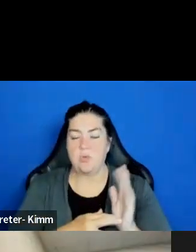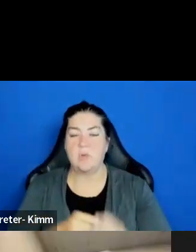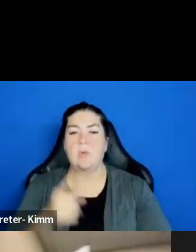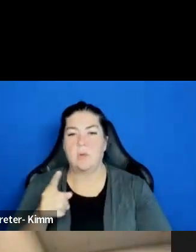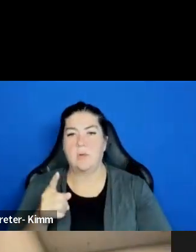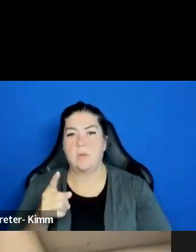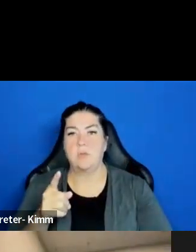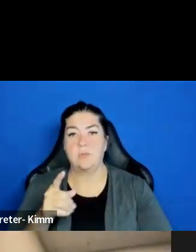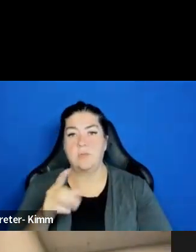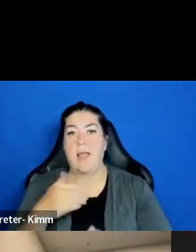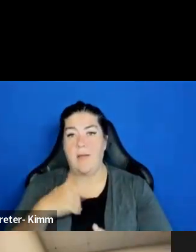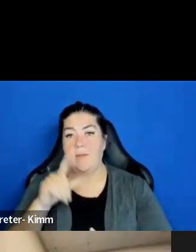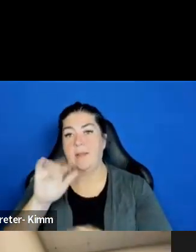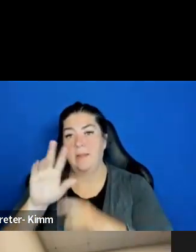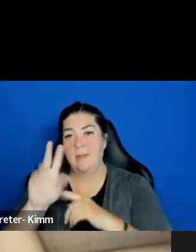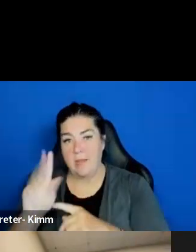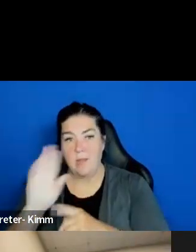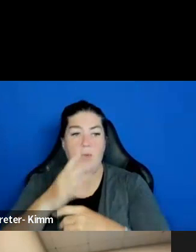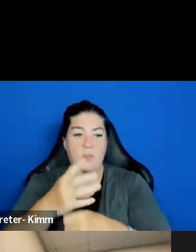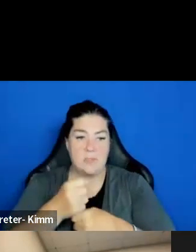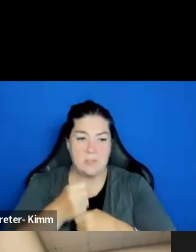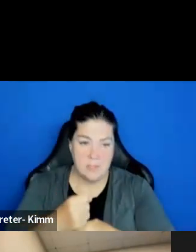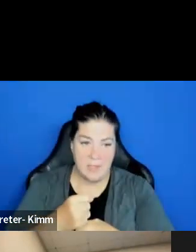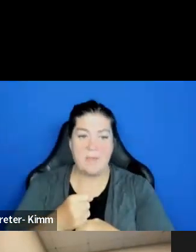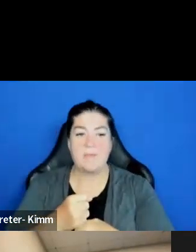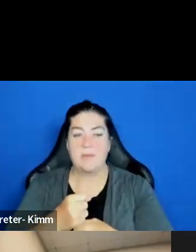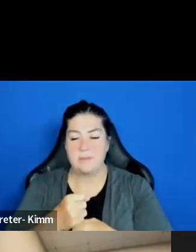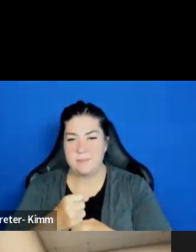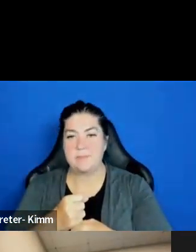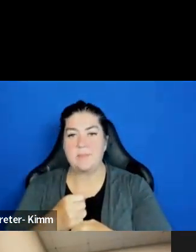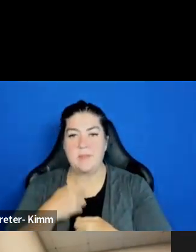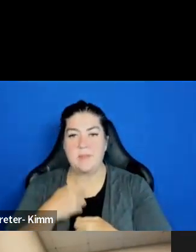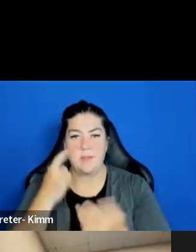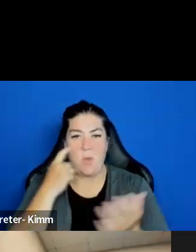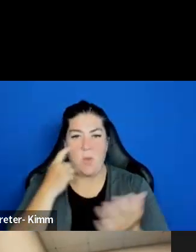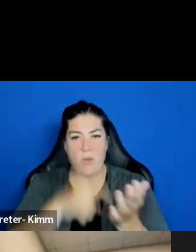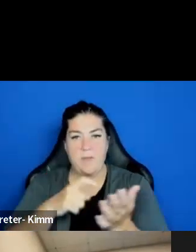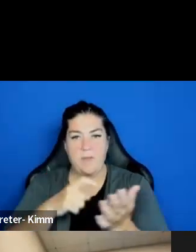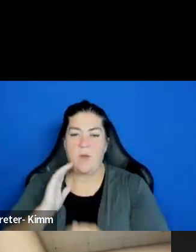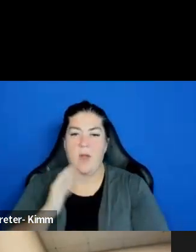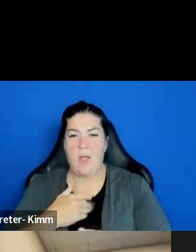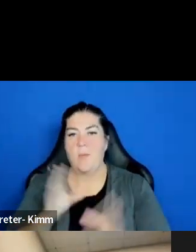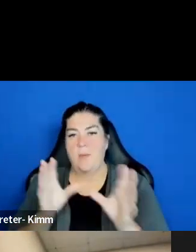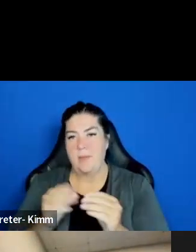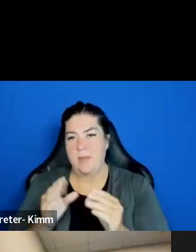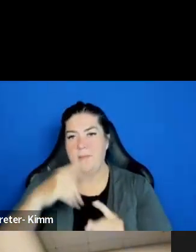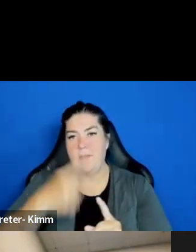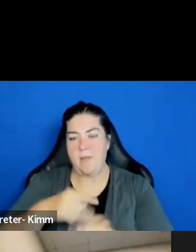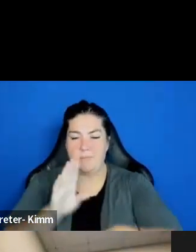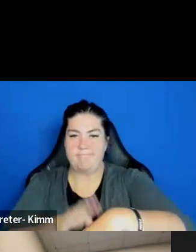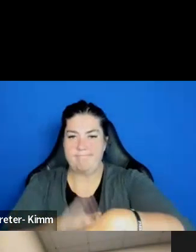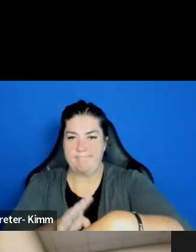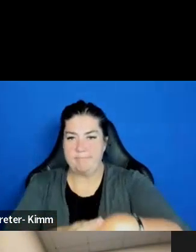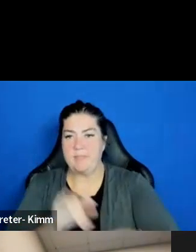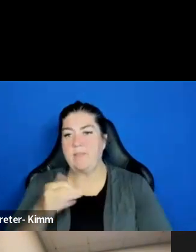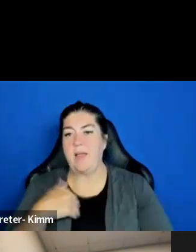for that Zoom link, you'll be able to receive those notifications for our forum monthly. So that way, if there's any